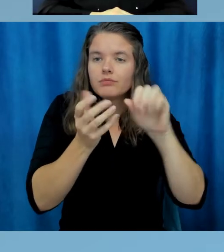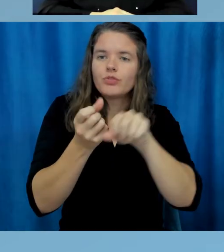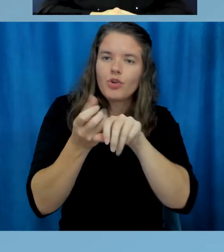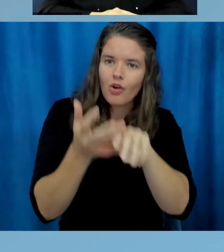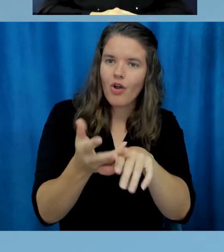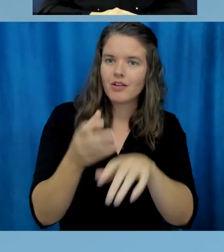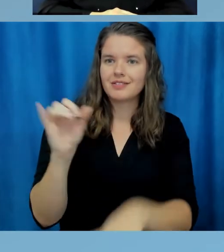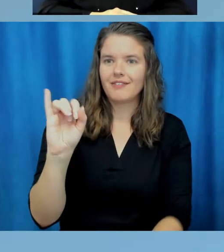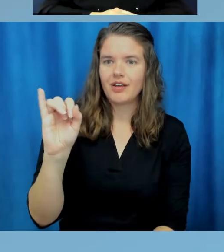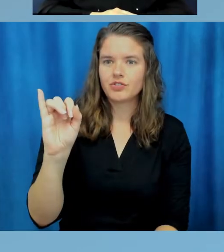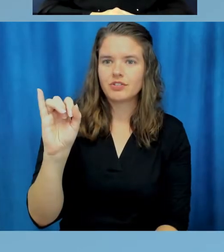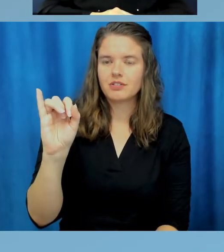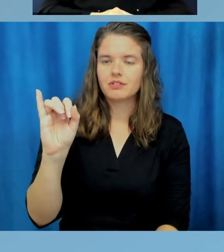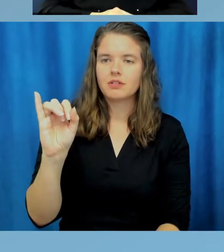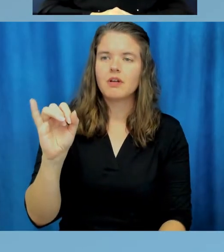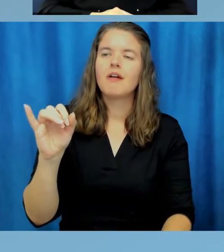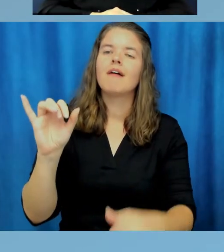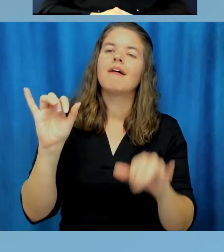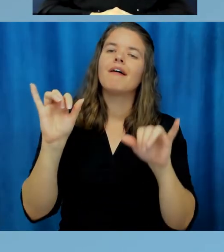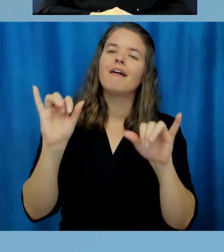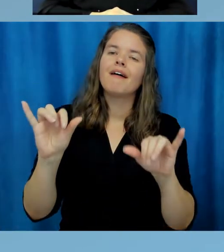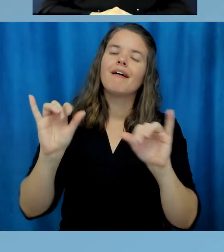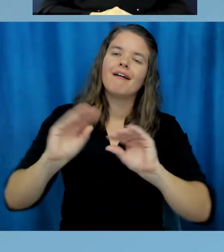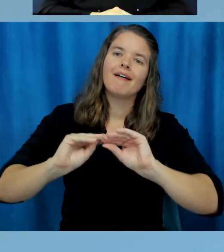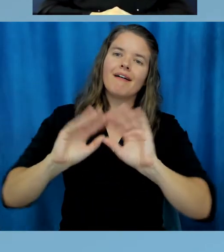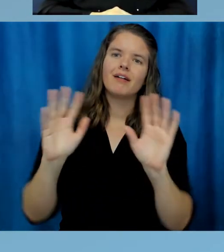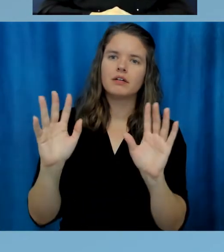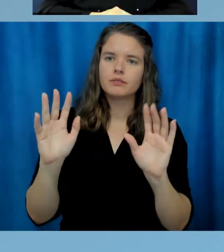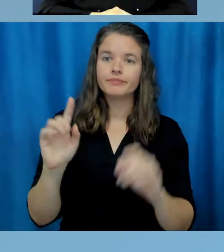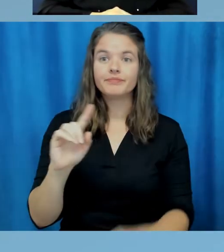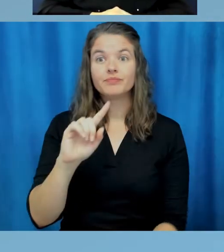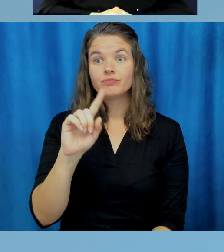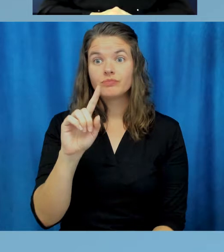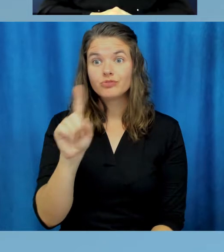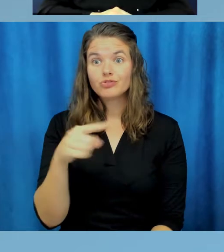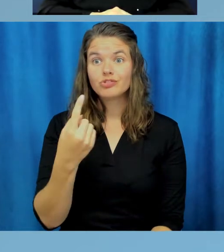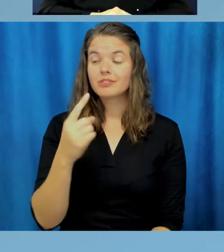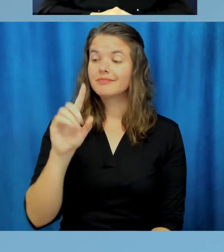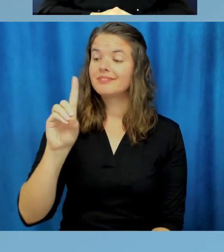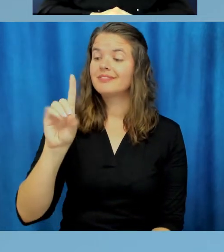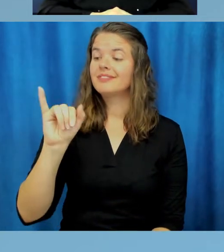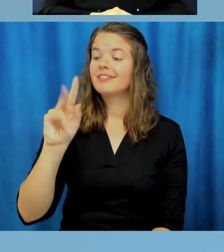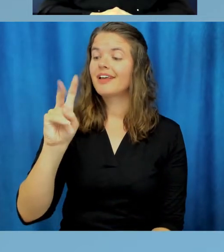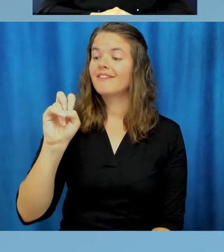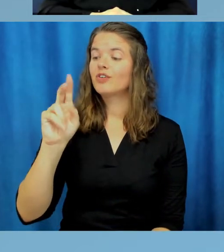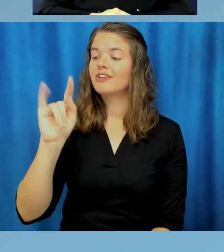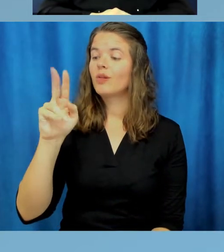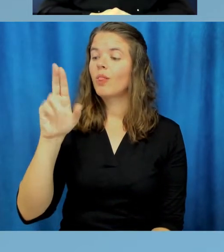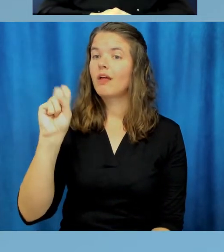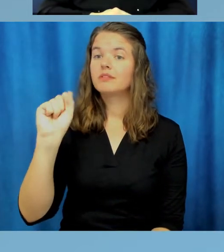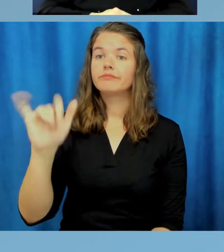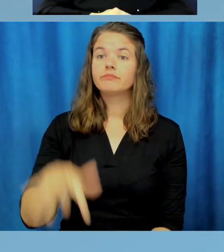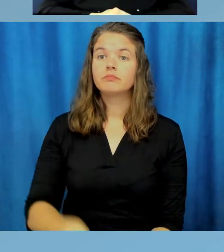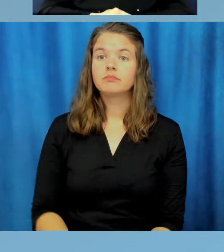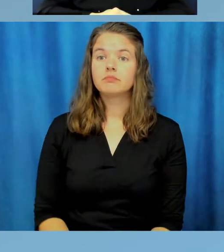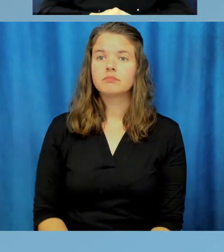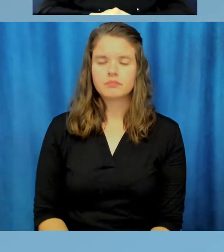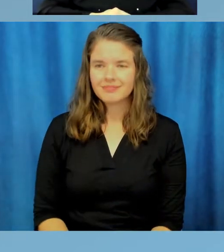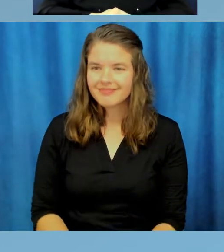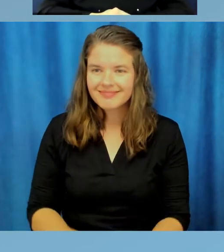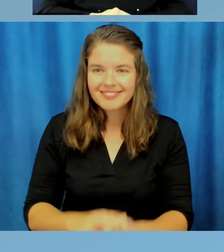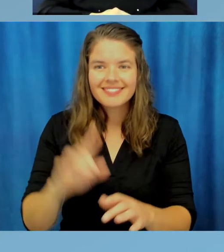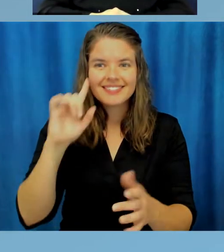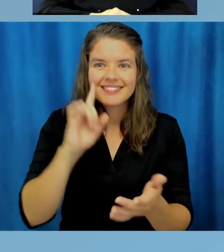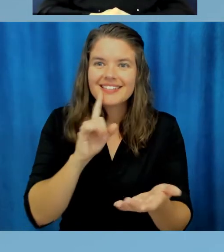infection. Way more succinct than just saying, you have diverticulitis. That's what deaf